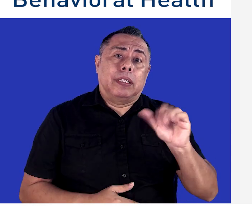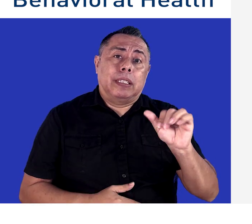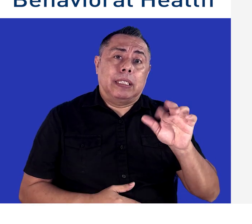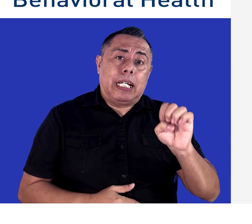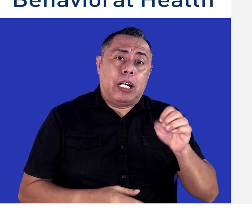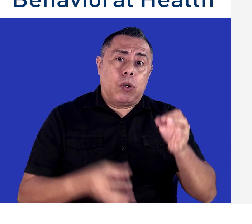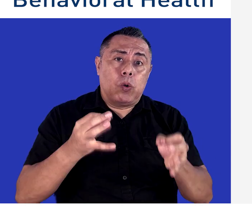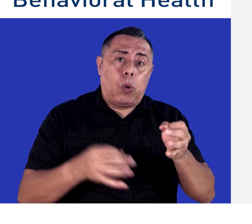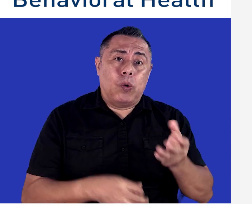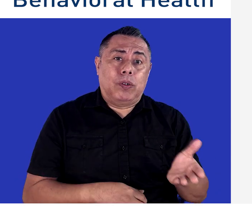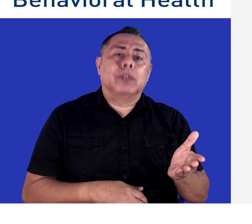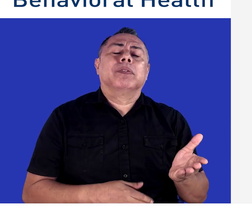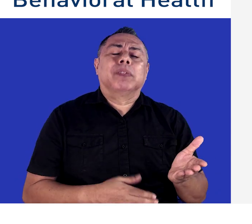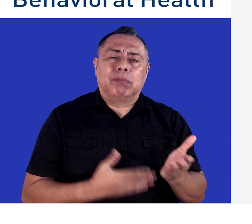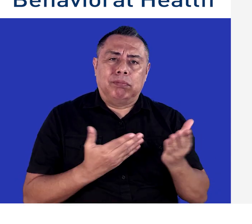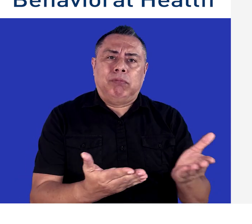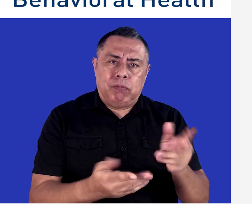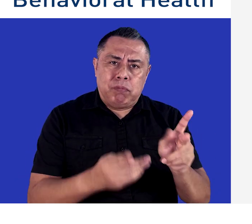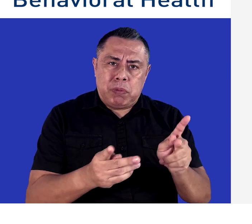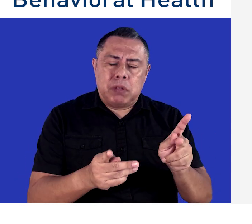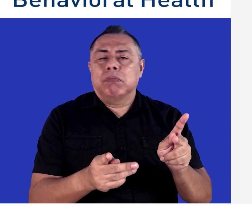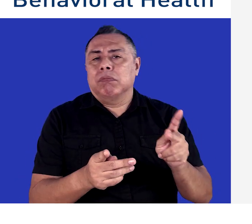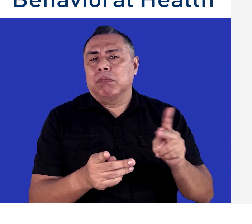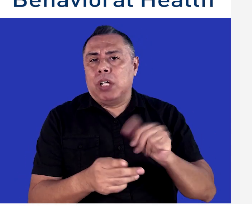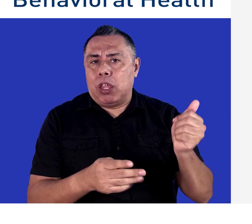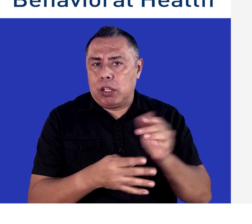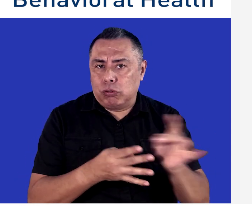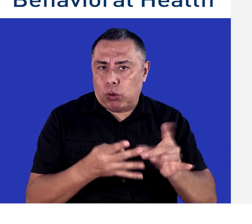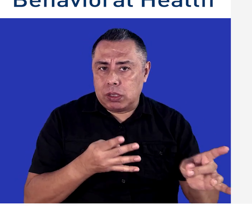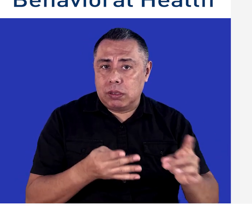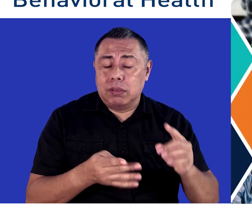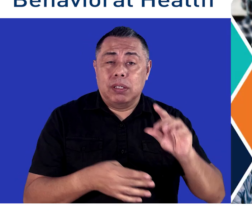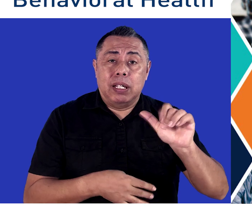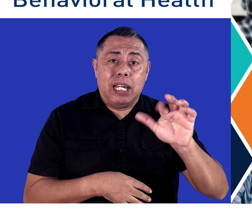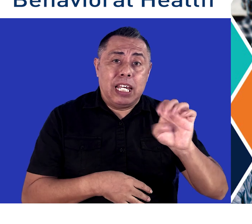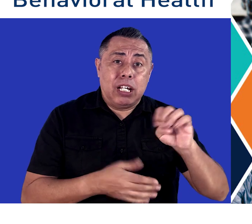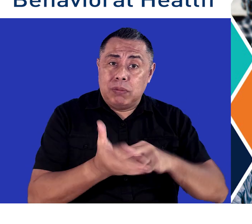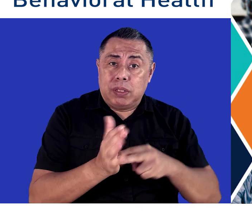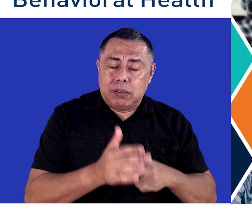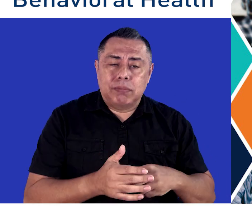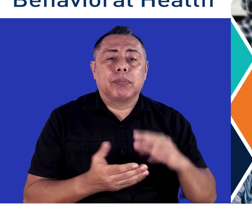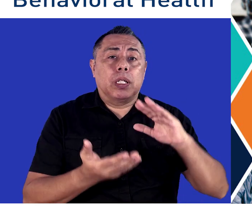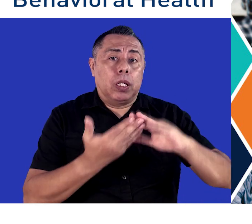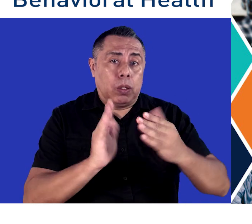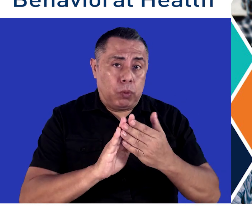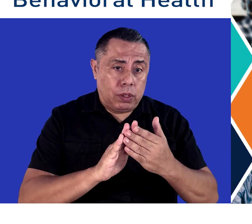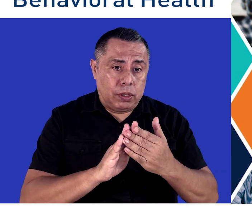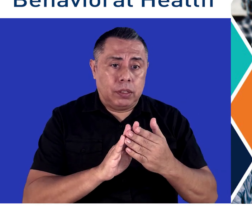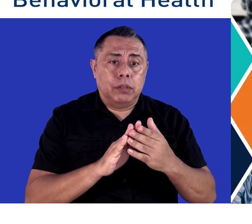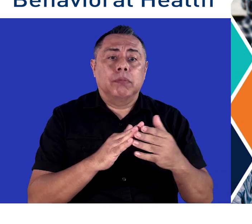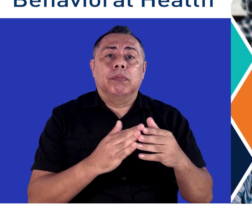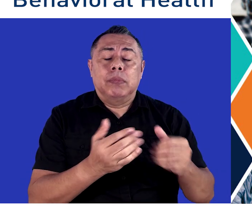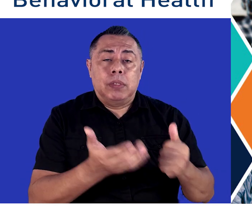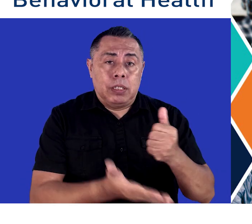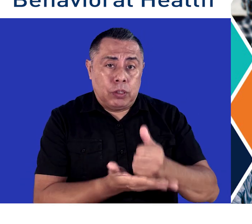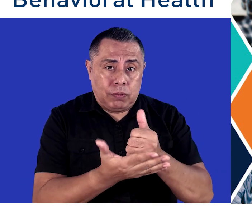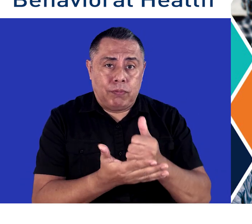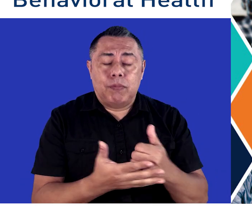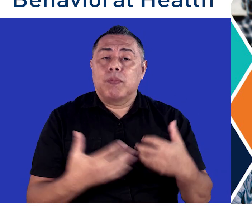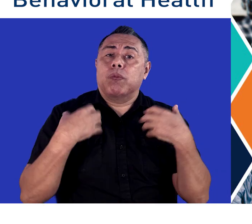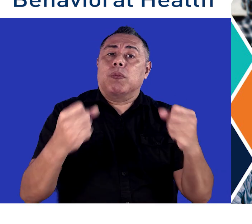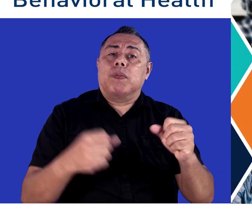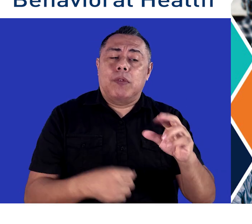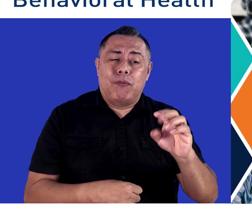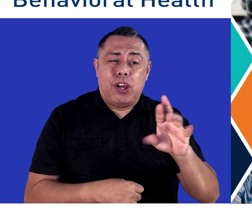give families and concerned community members an additional choice. Community, Assistance, Recovery, and